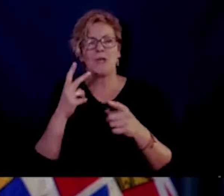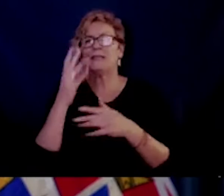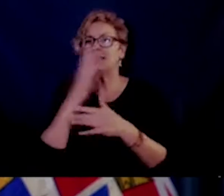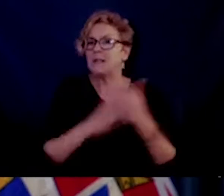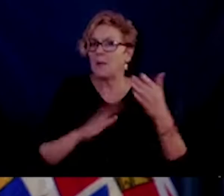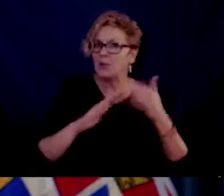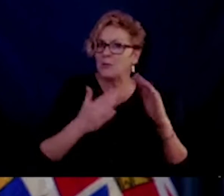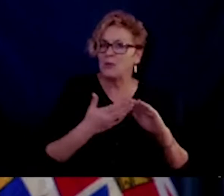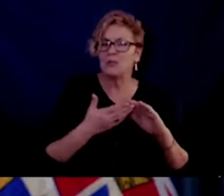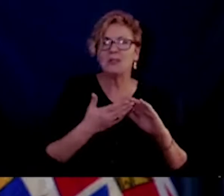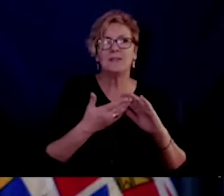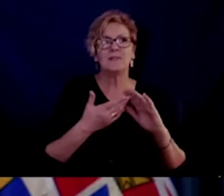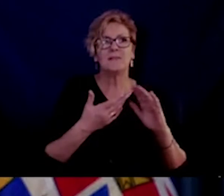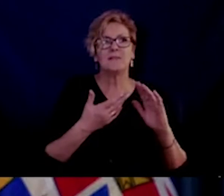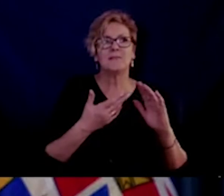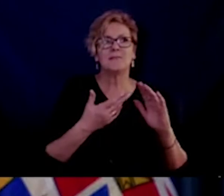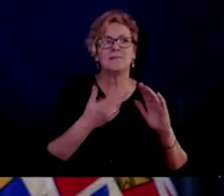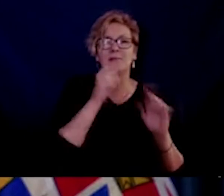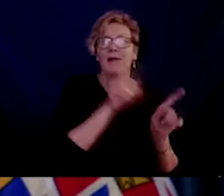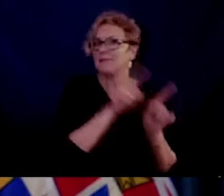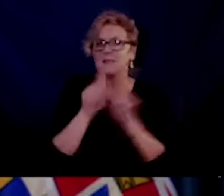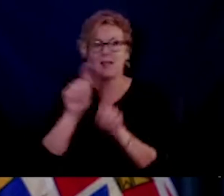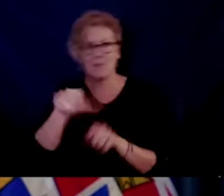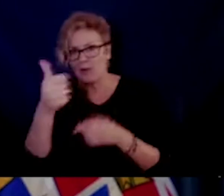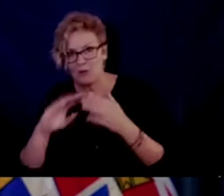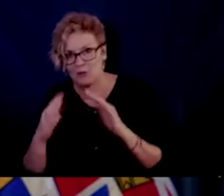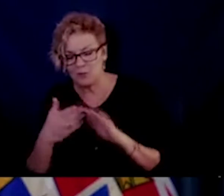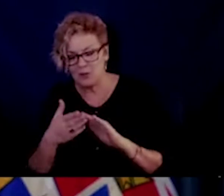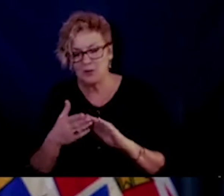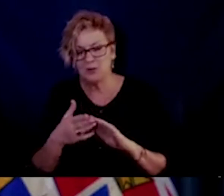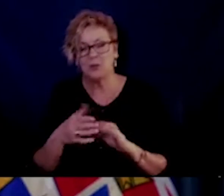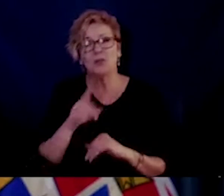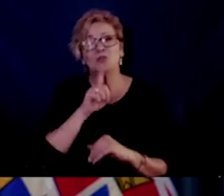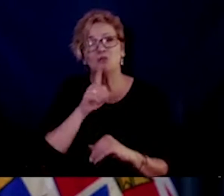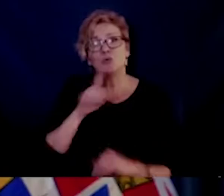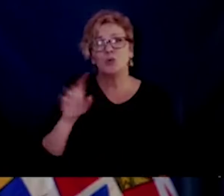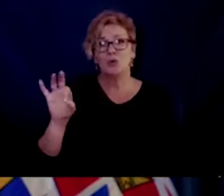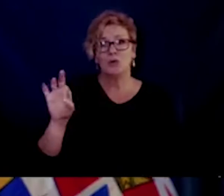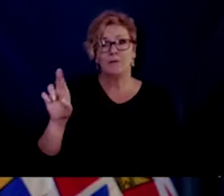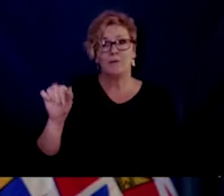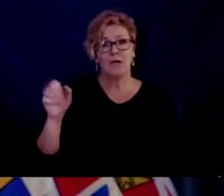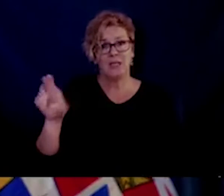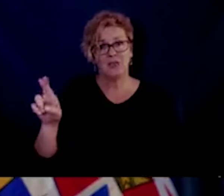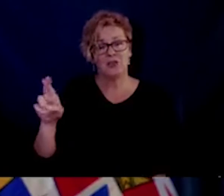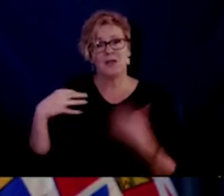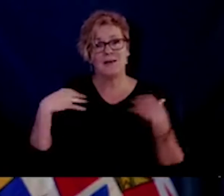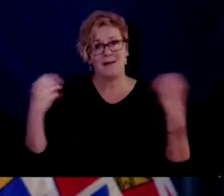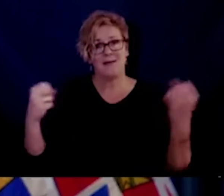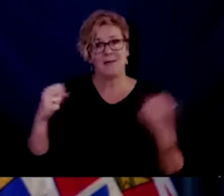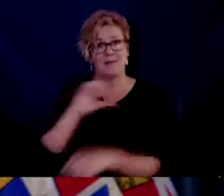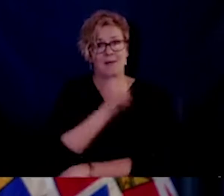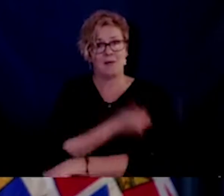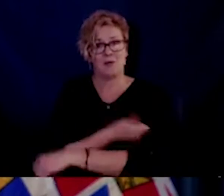more apparent, and that is certainly in the Lower Mainland and particularly in the Fraser Valley region and the Fraser Health region. So we will be